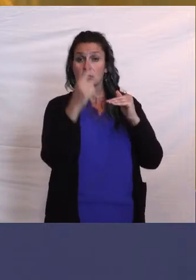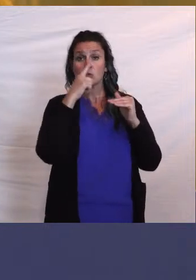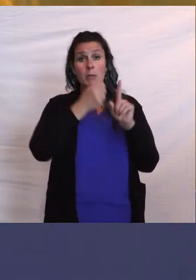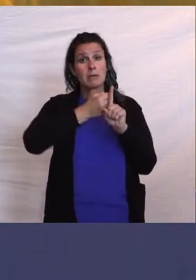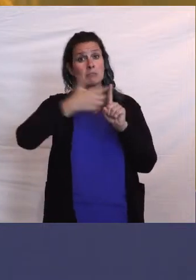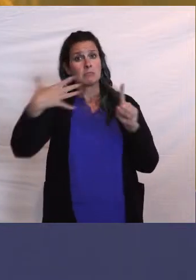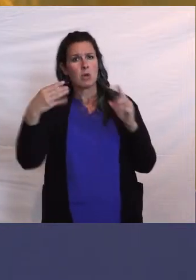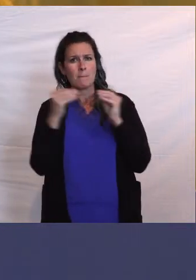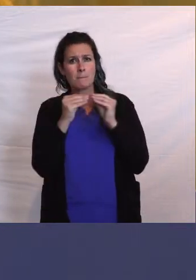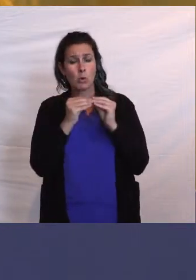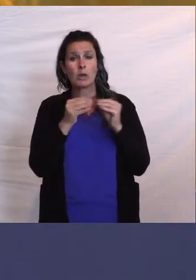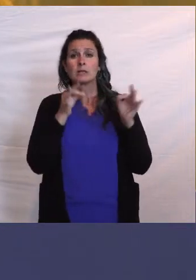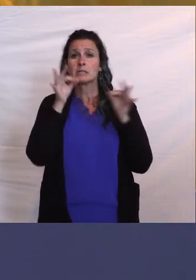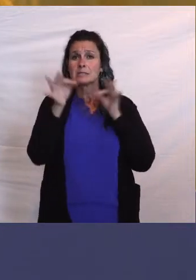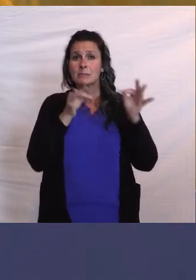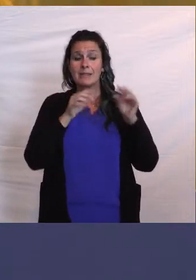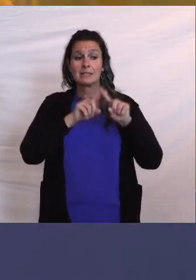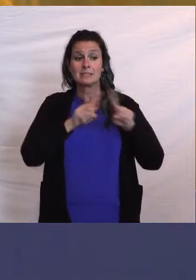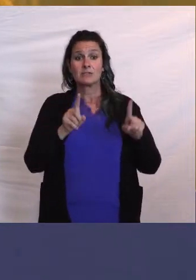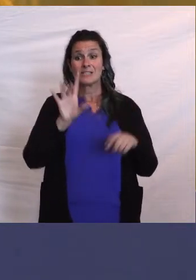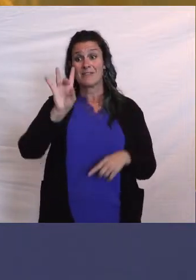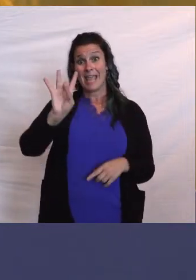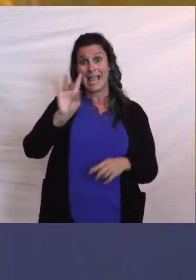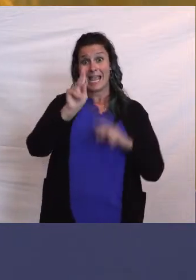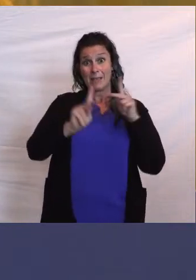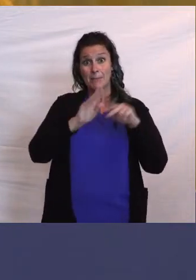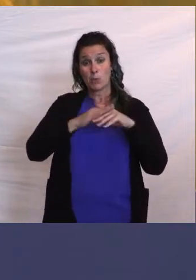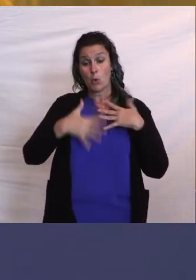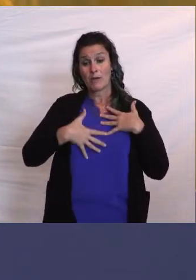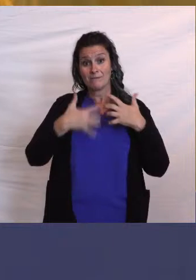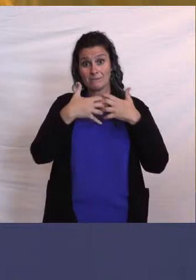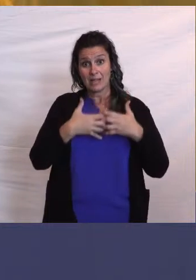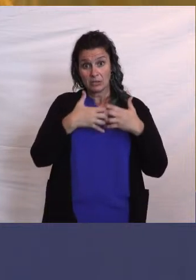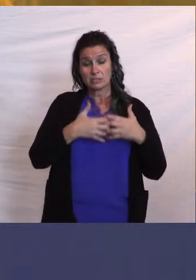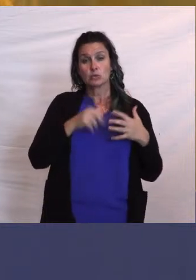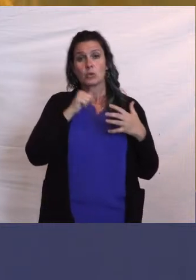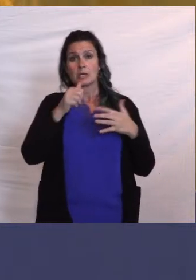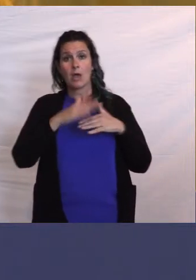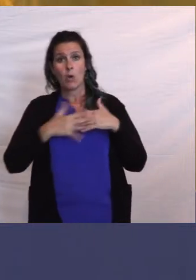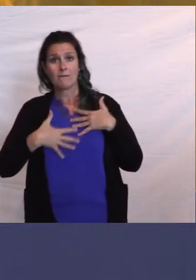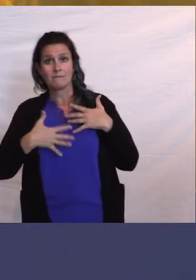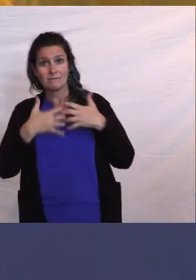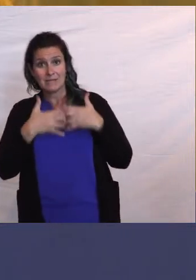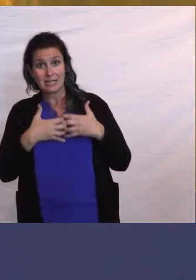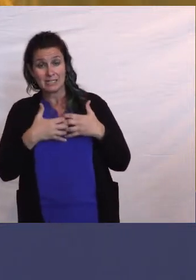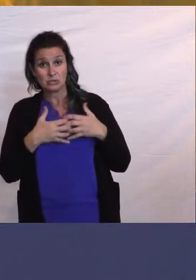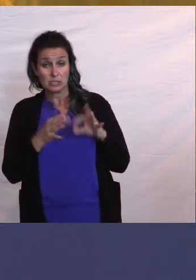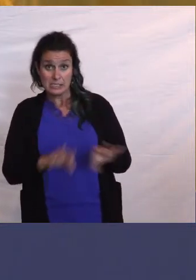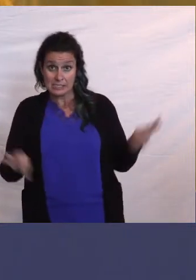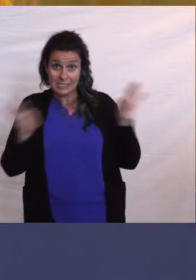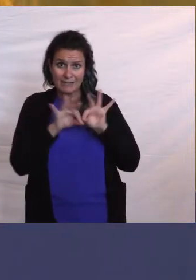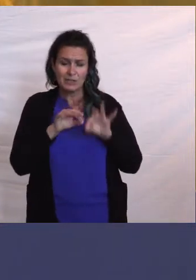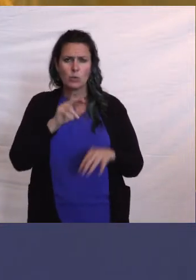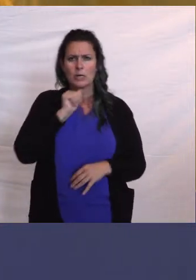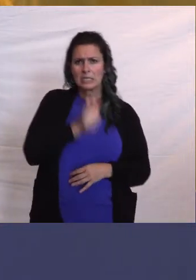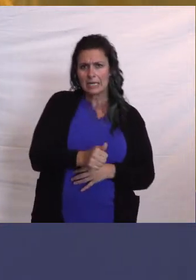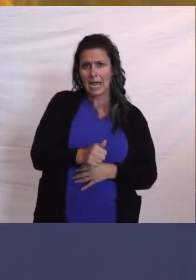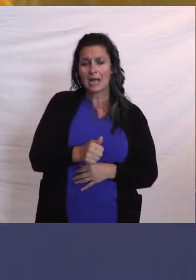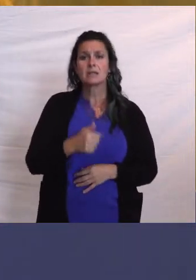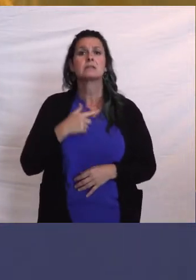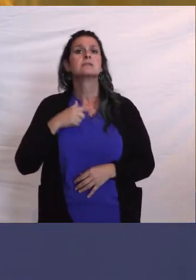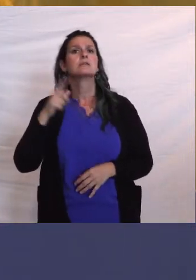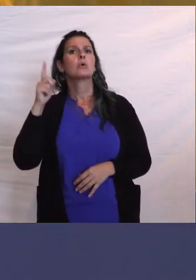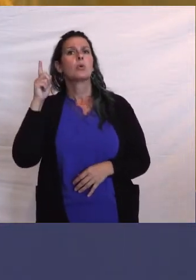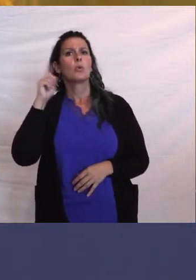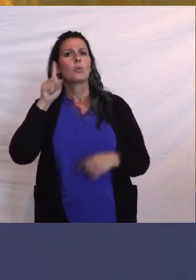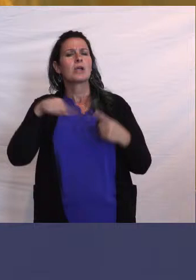little bit? Can you explain how a difference of 8 people on ventilators or not on ventilators is significant or is it not? And we hear about